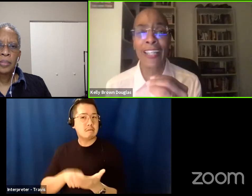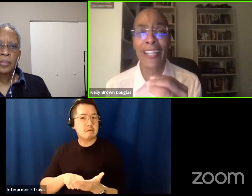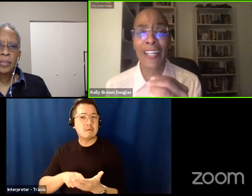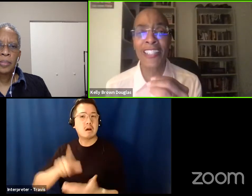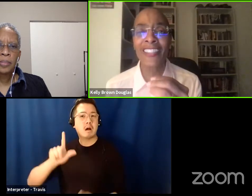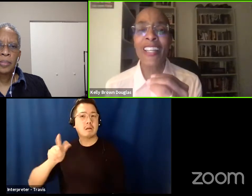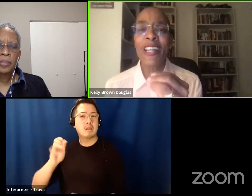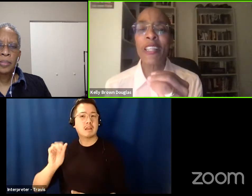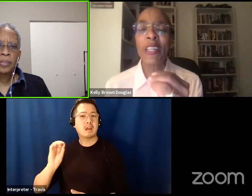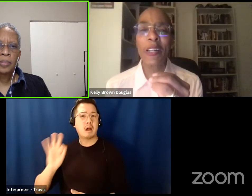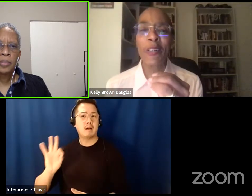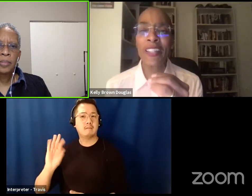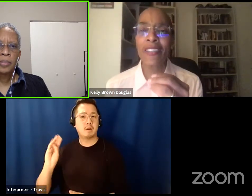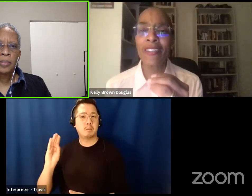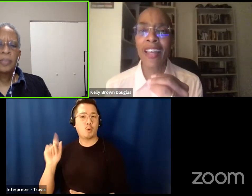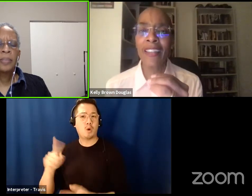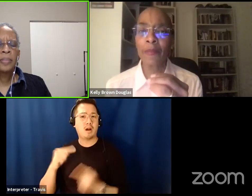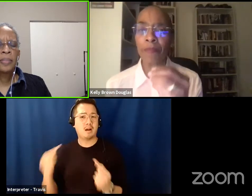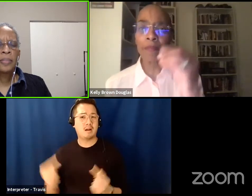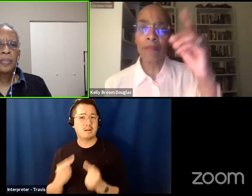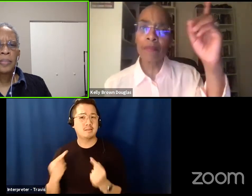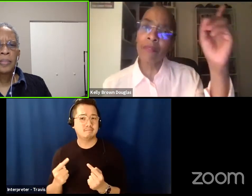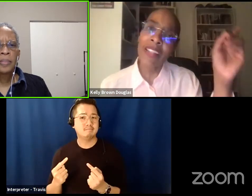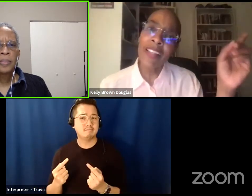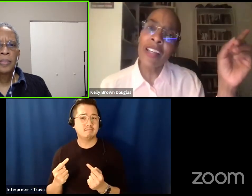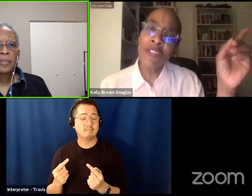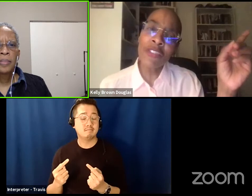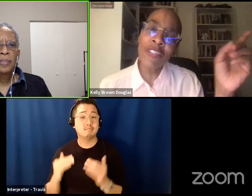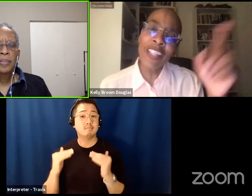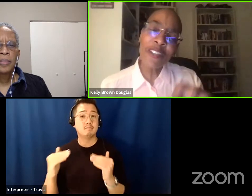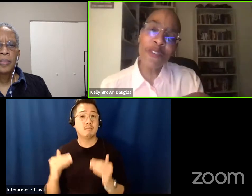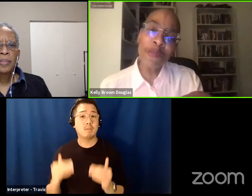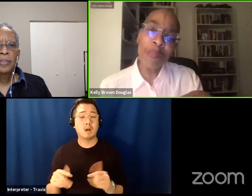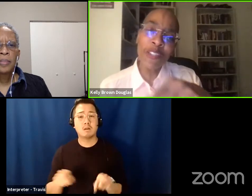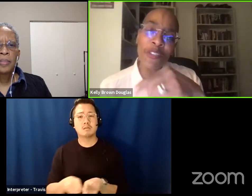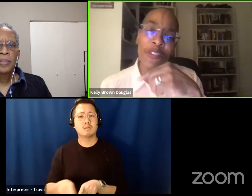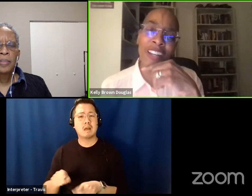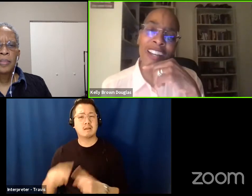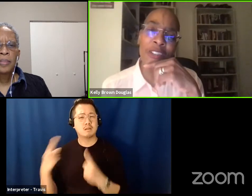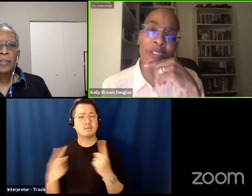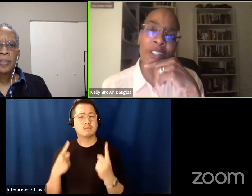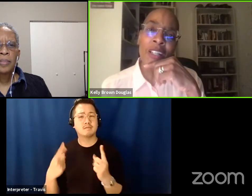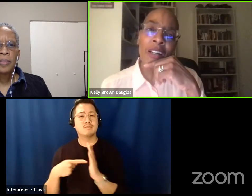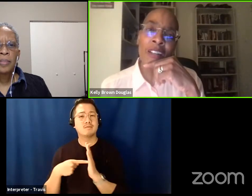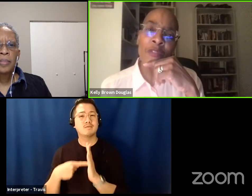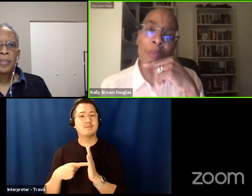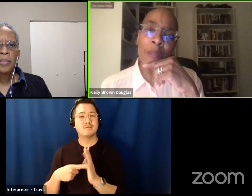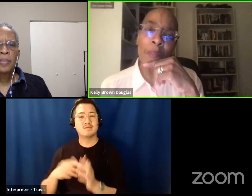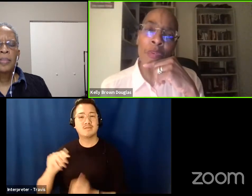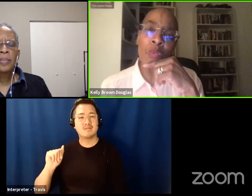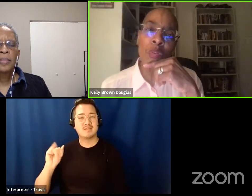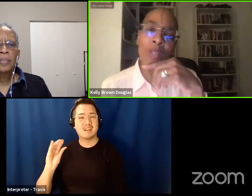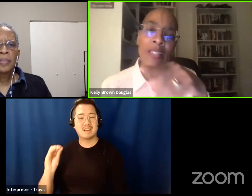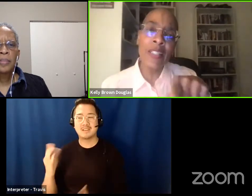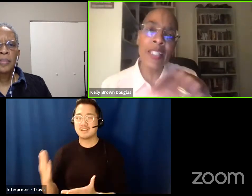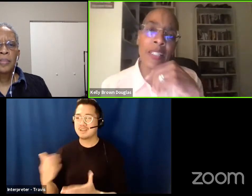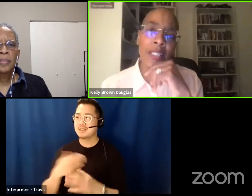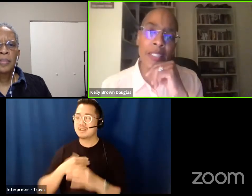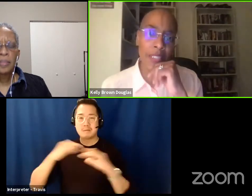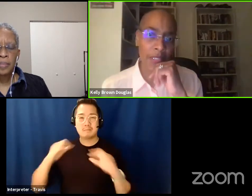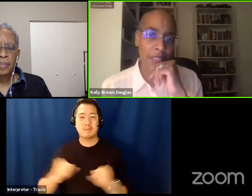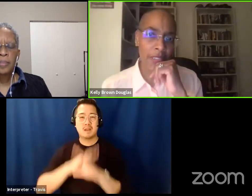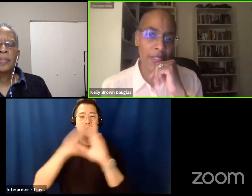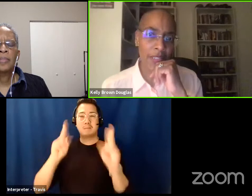have to recognize, you know, is that think of those pictures, Ayo, of people who were